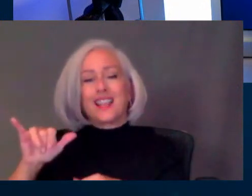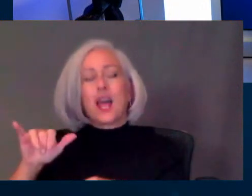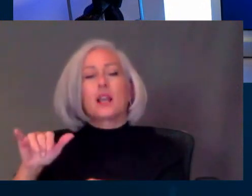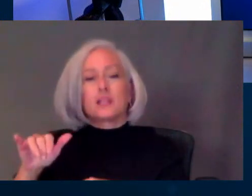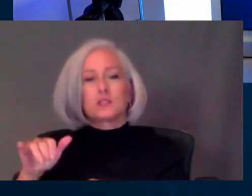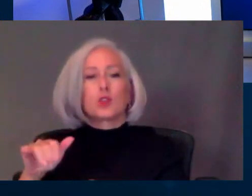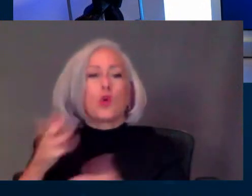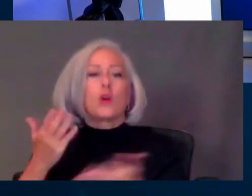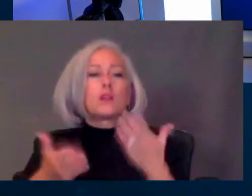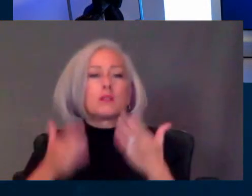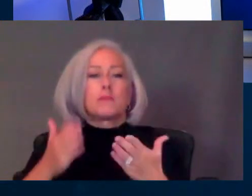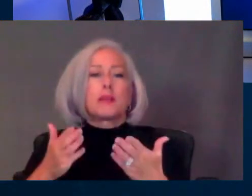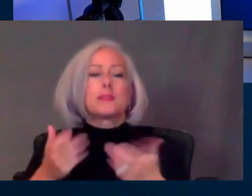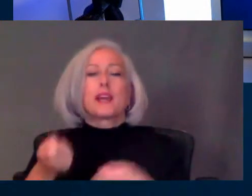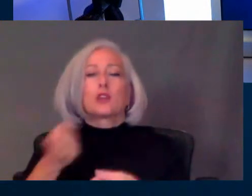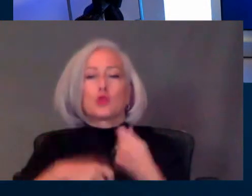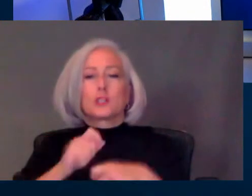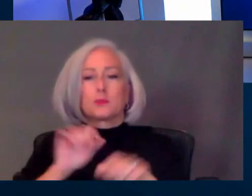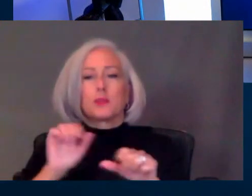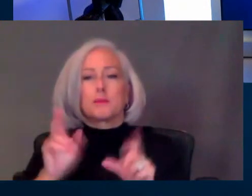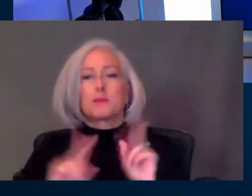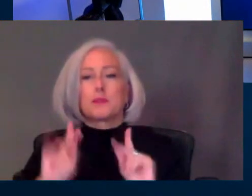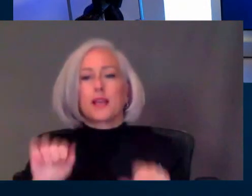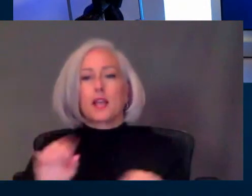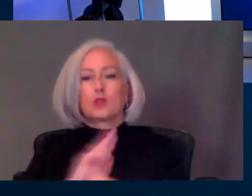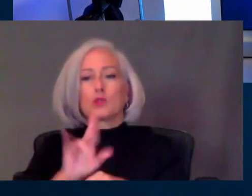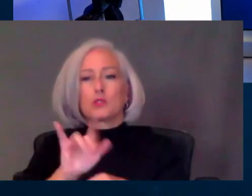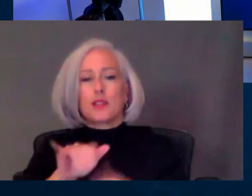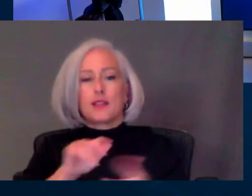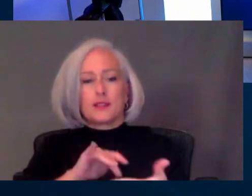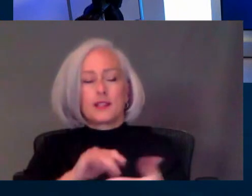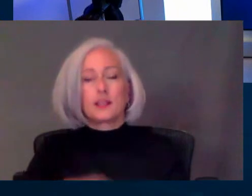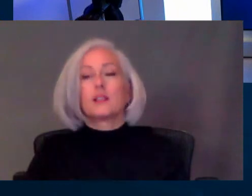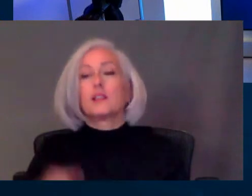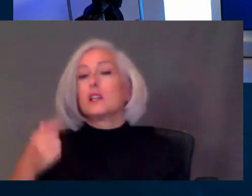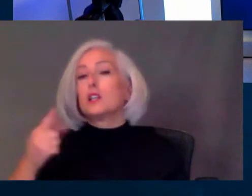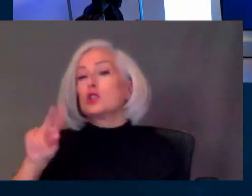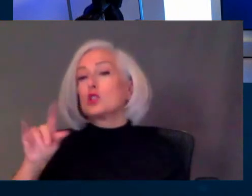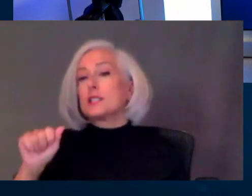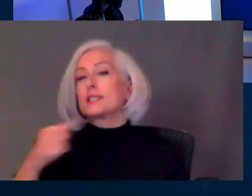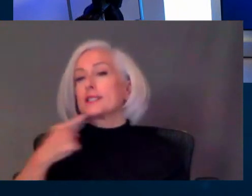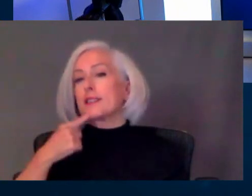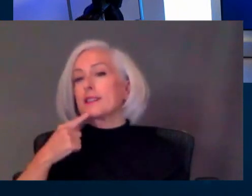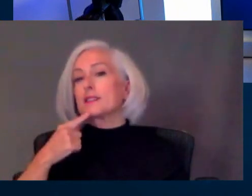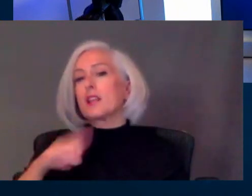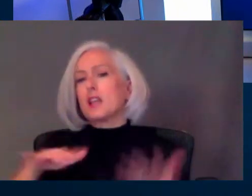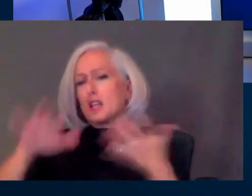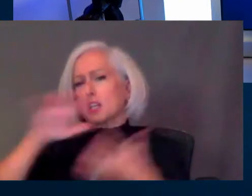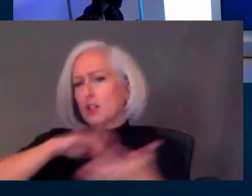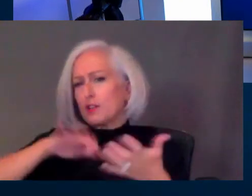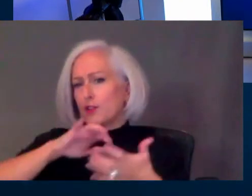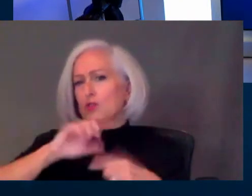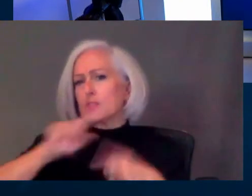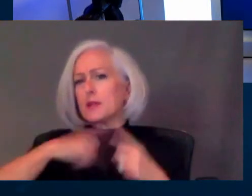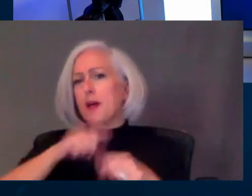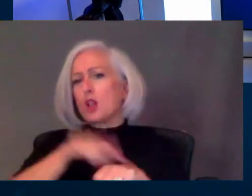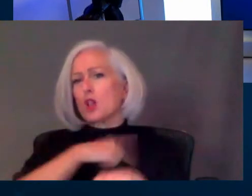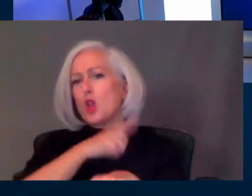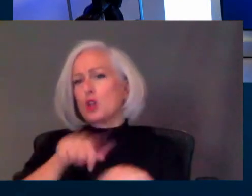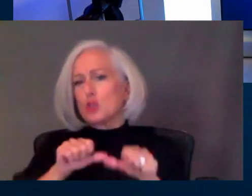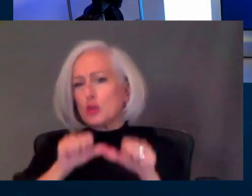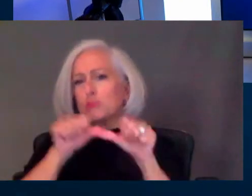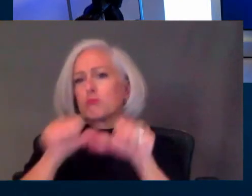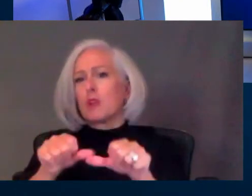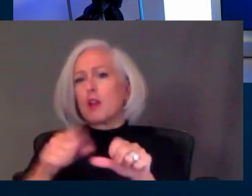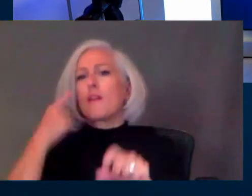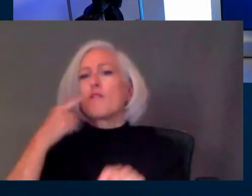information about the efficacy? I think the question is what you have to be careful about. Are we talking about disease transmission, which is the 20 to 40% range data?